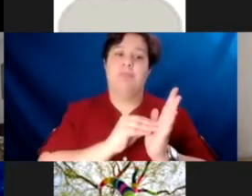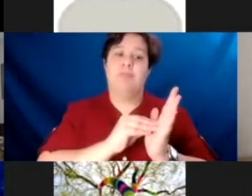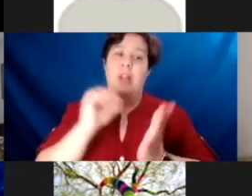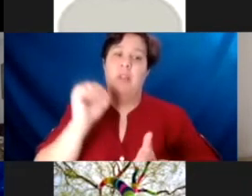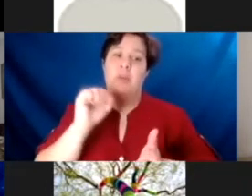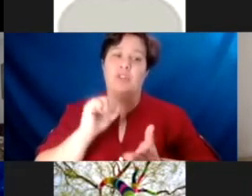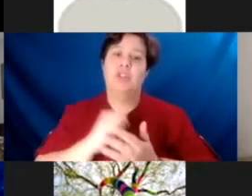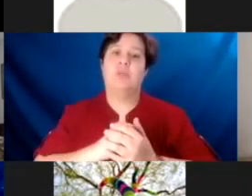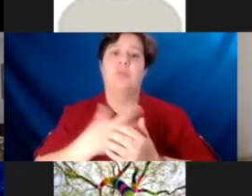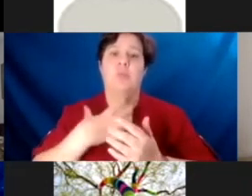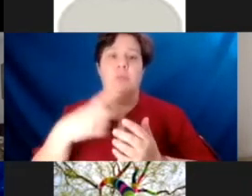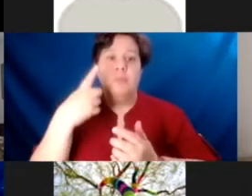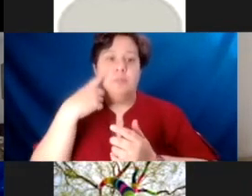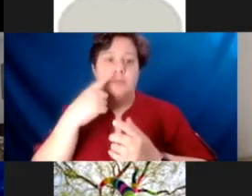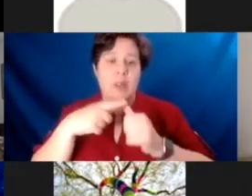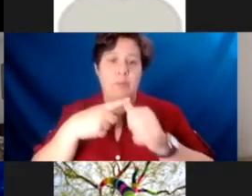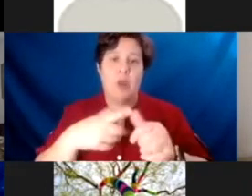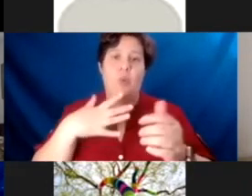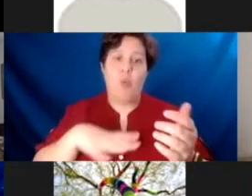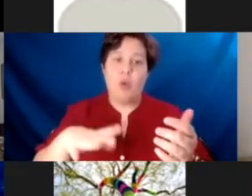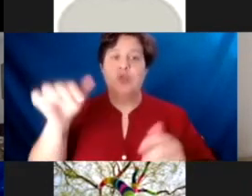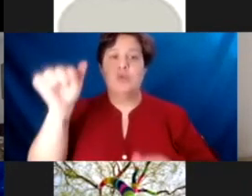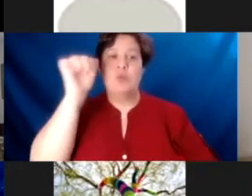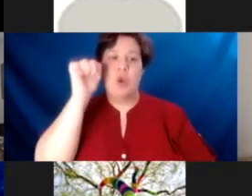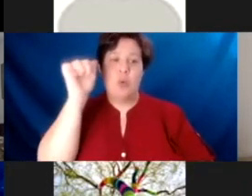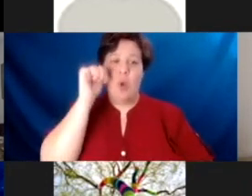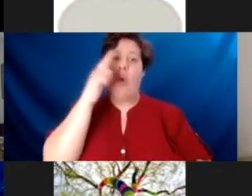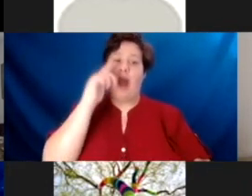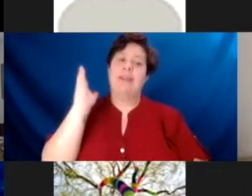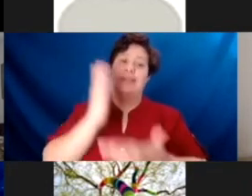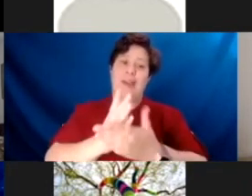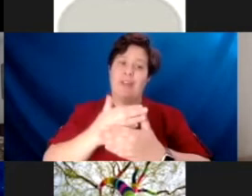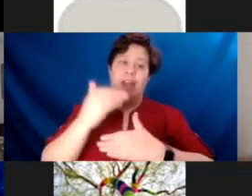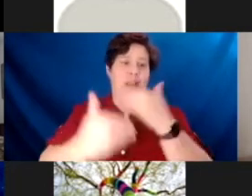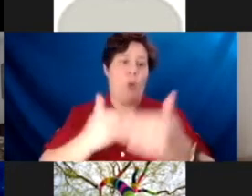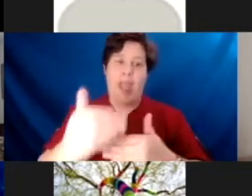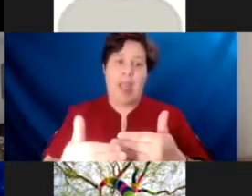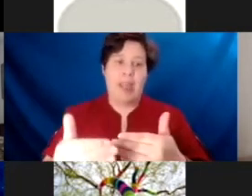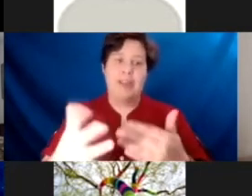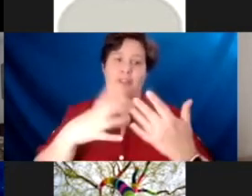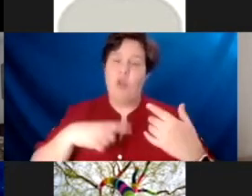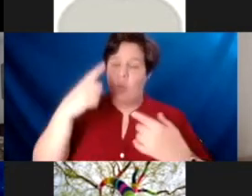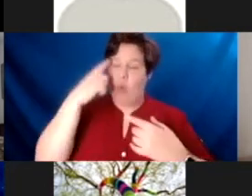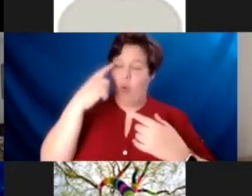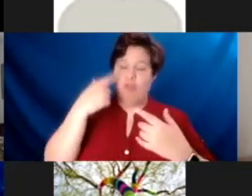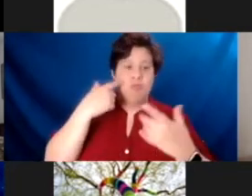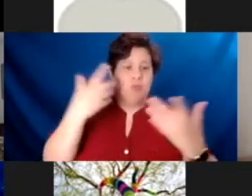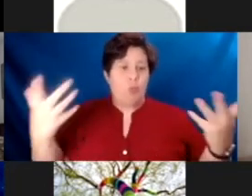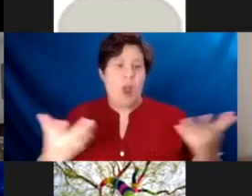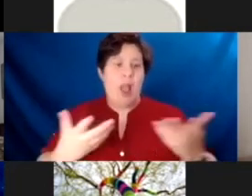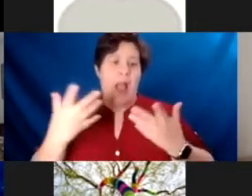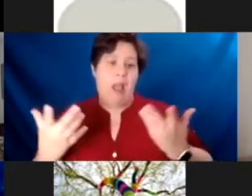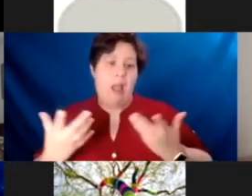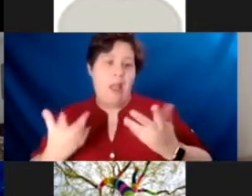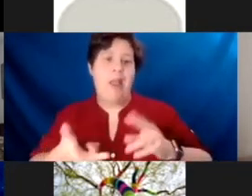when we look at all applications, we want to sort of know that they could definitely go ahead and that someone's thought that through. If they were to get the